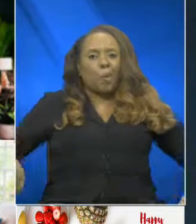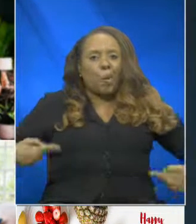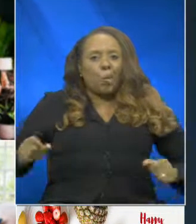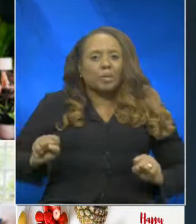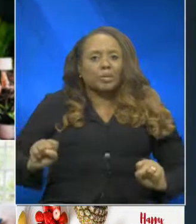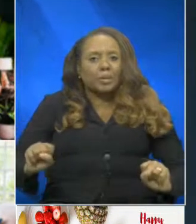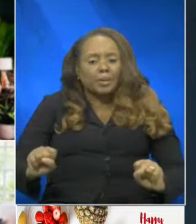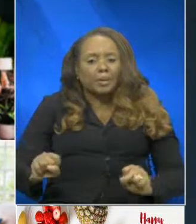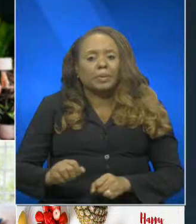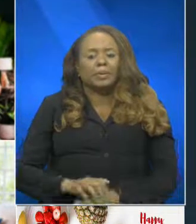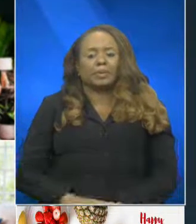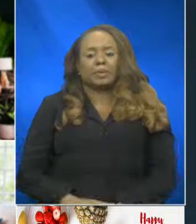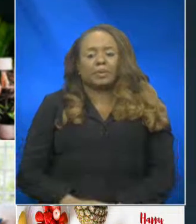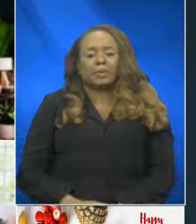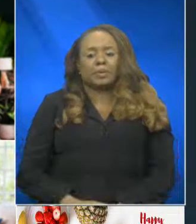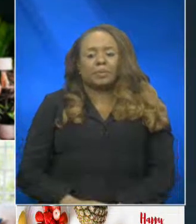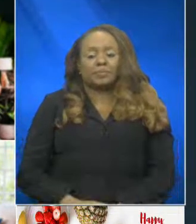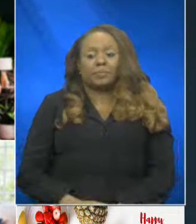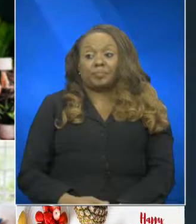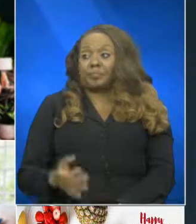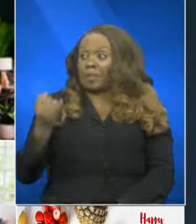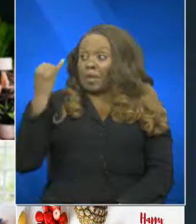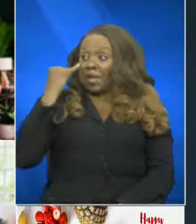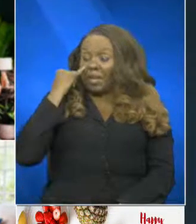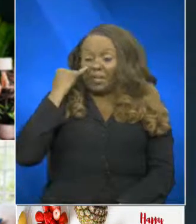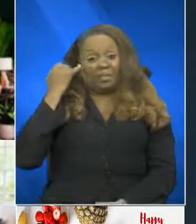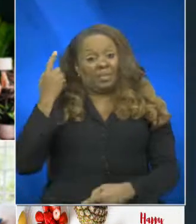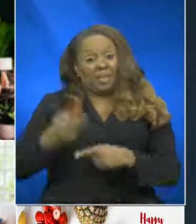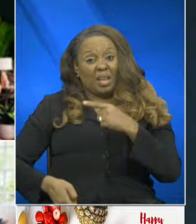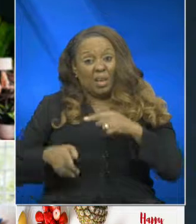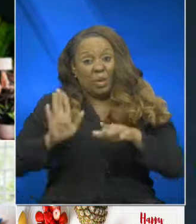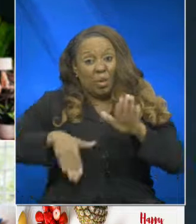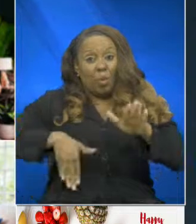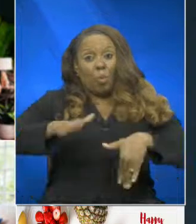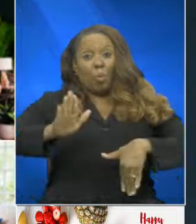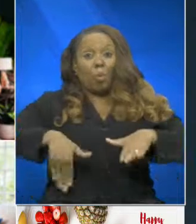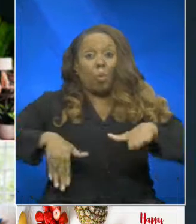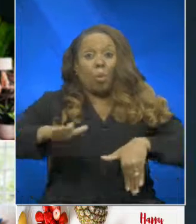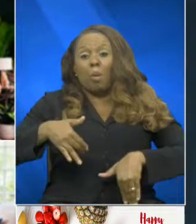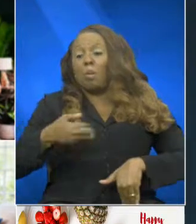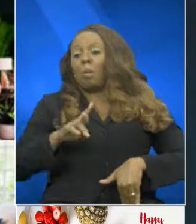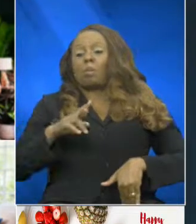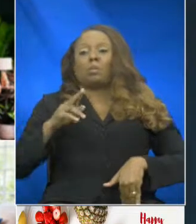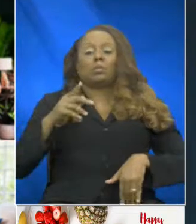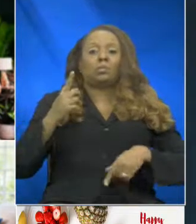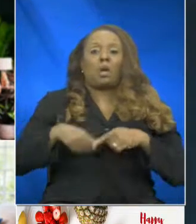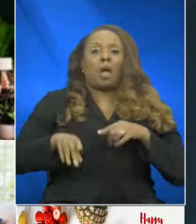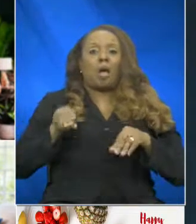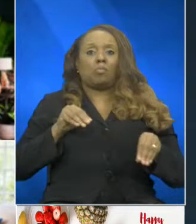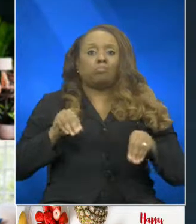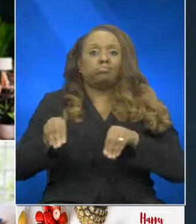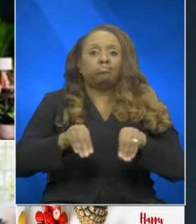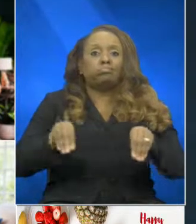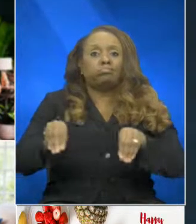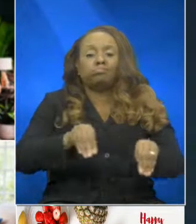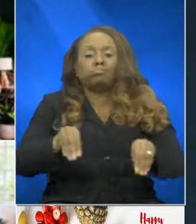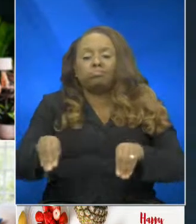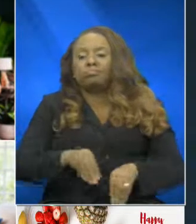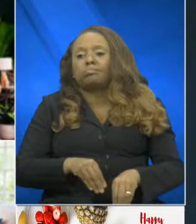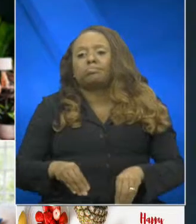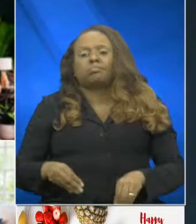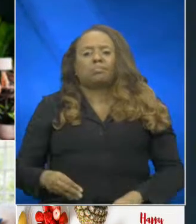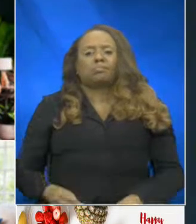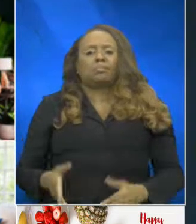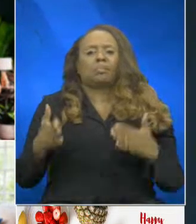fact that you are unable to walk or be as mobile as possible can open you up to all sort of complications.